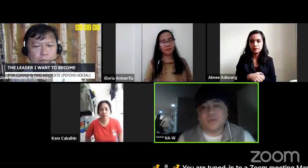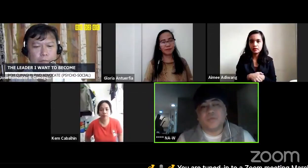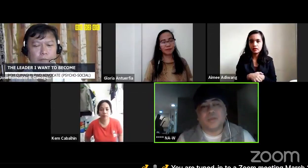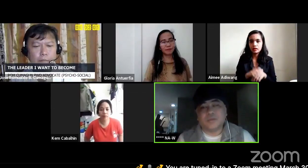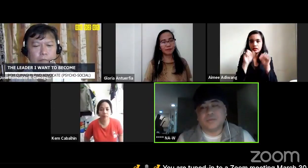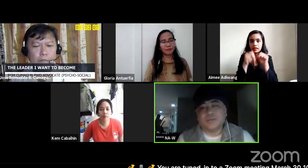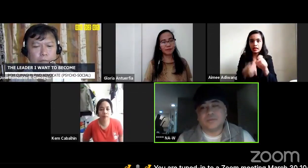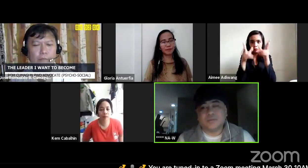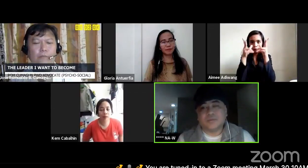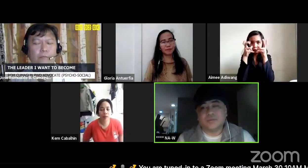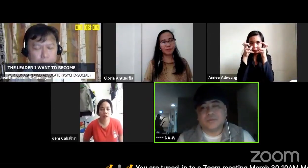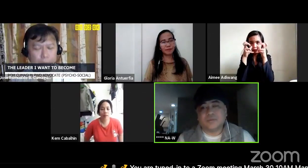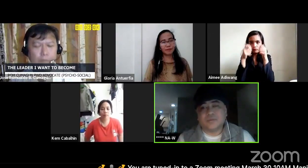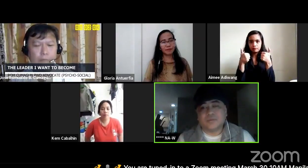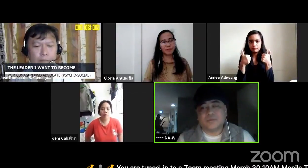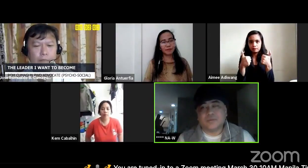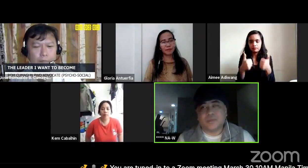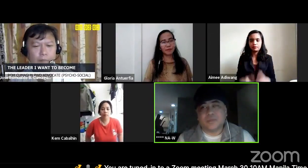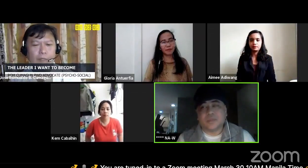listen very well.